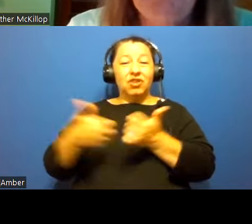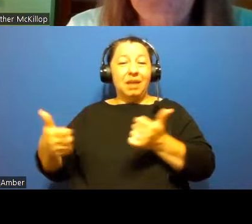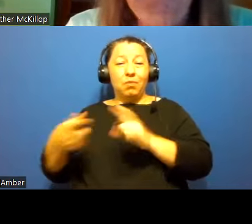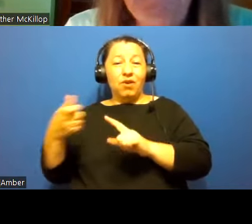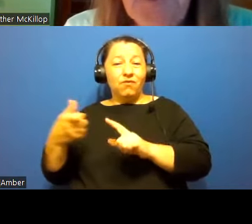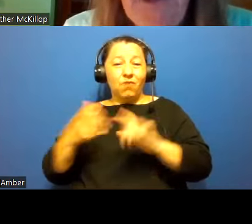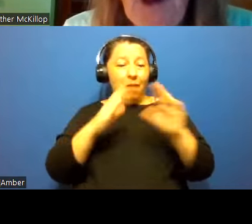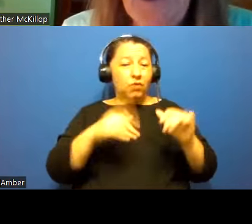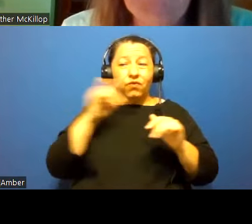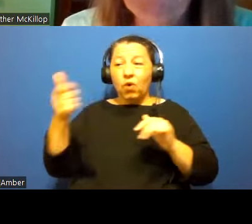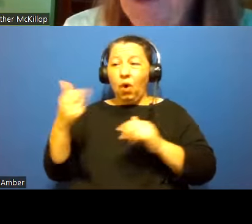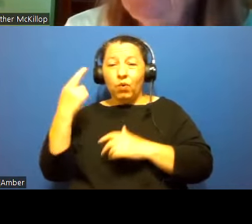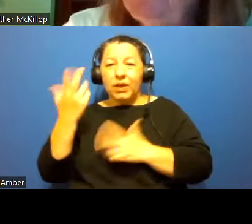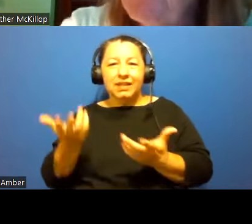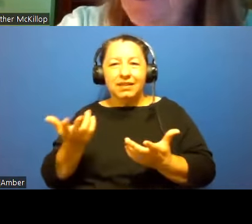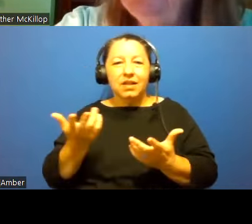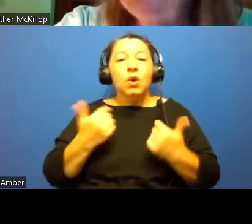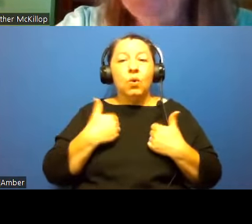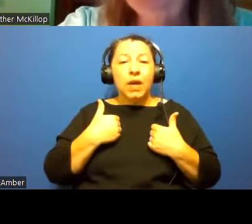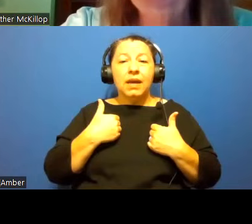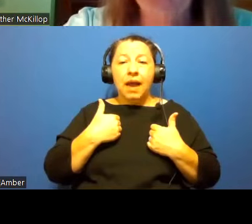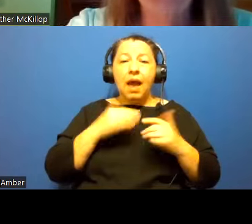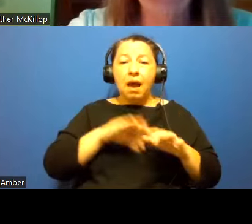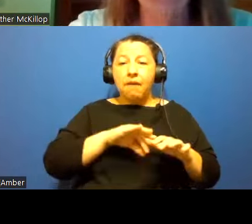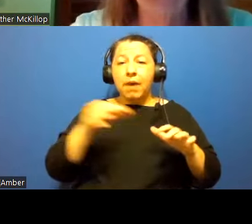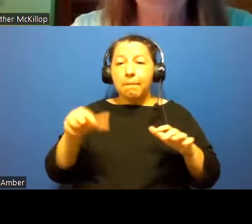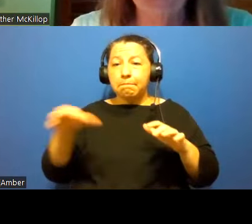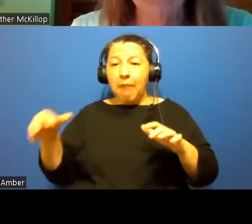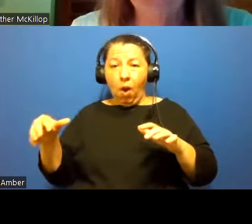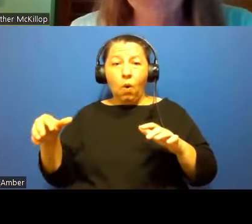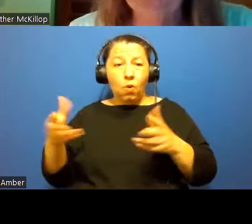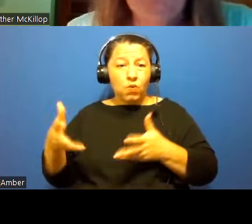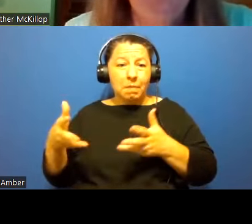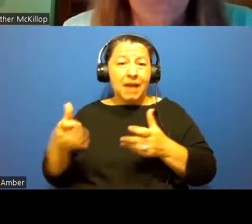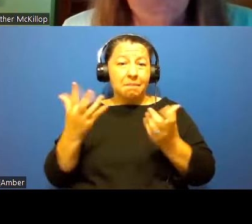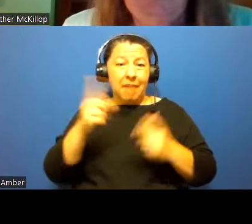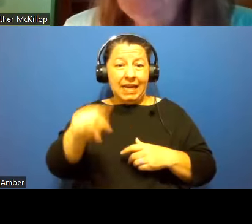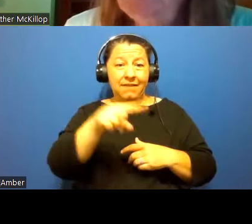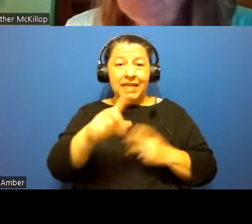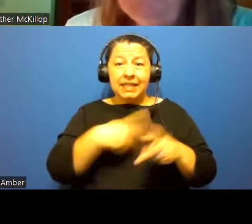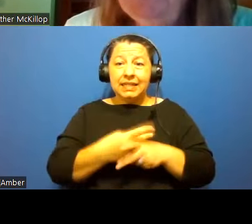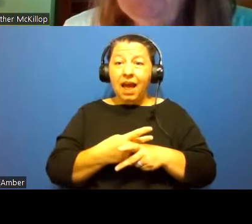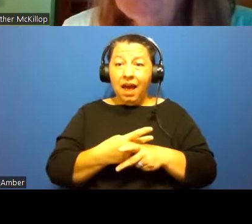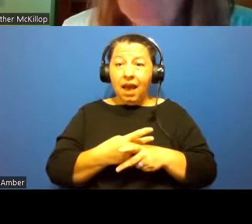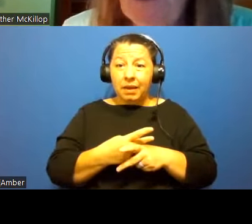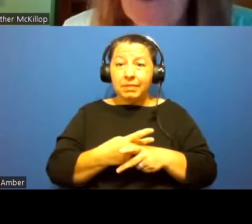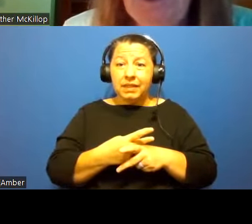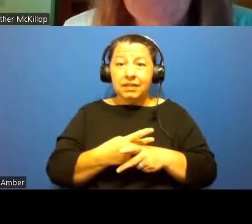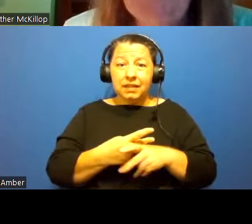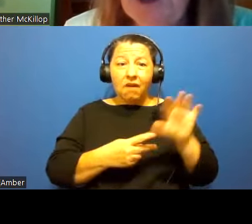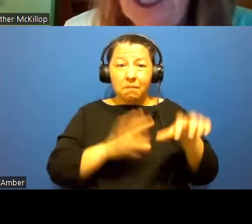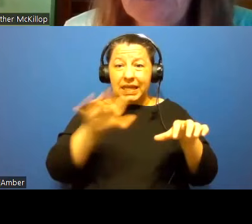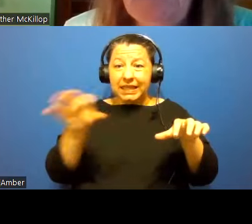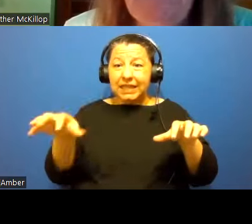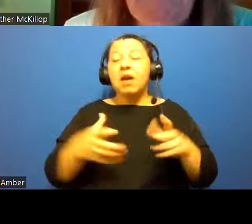So although we have the mounded remains of many of these pole and thatch structures, even more,